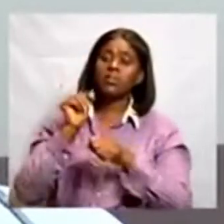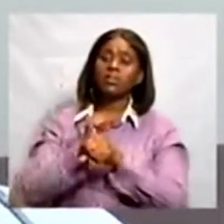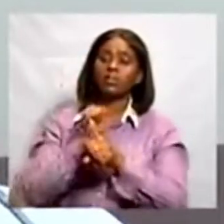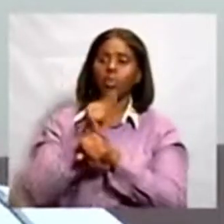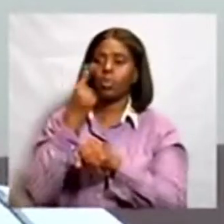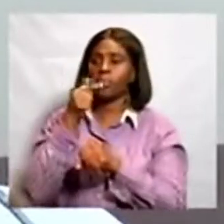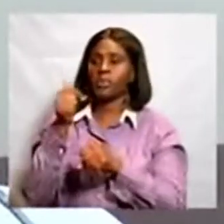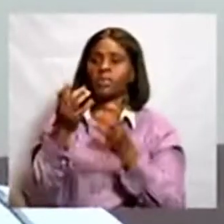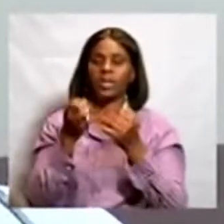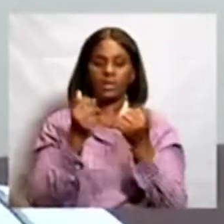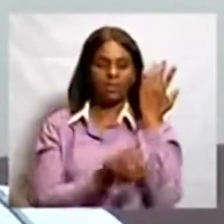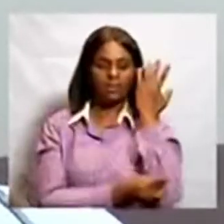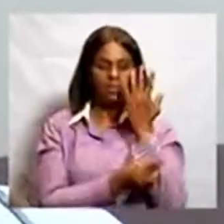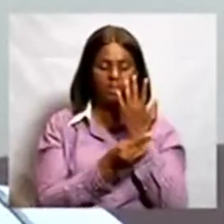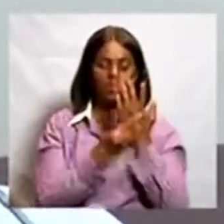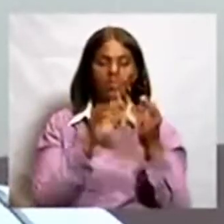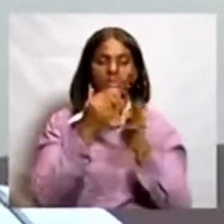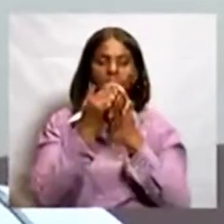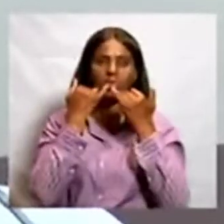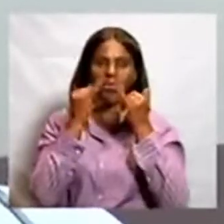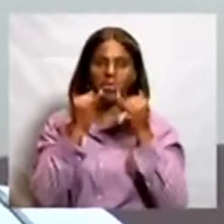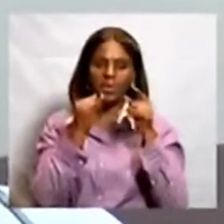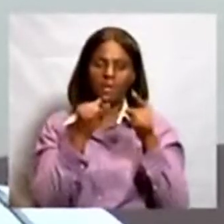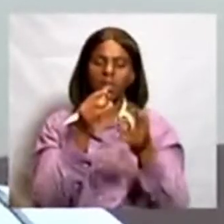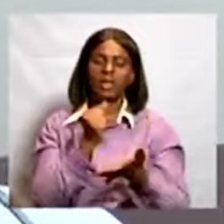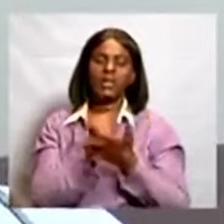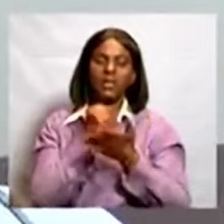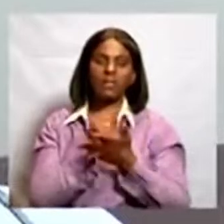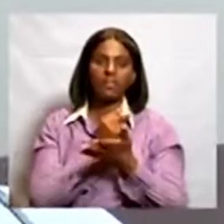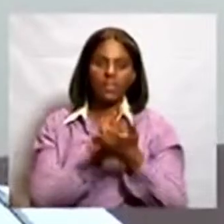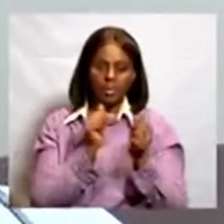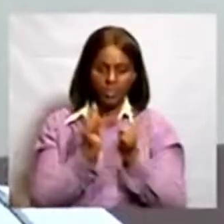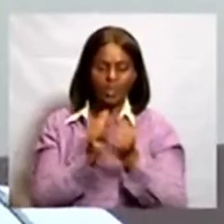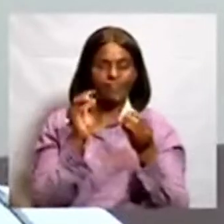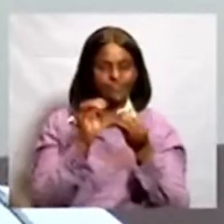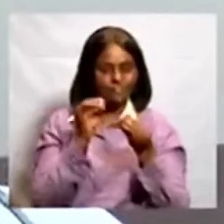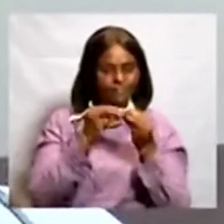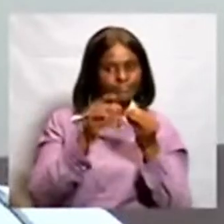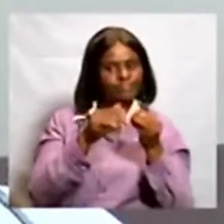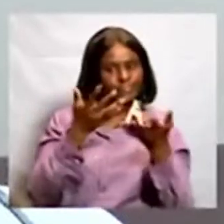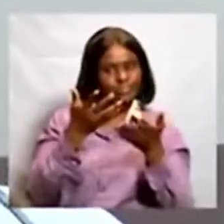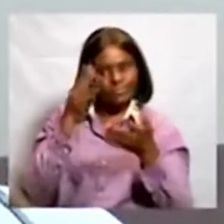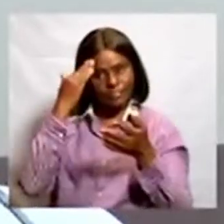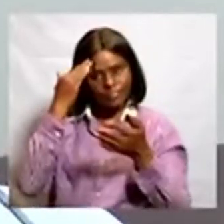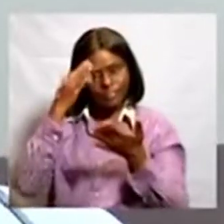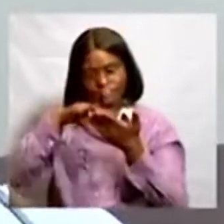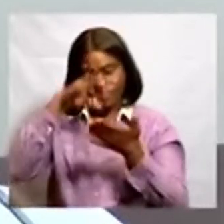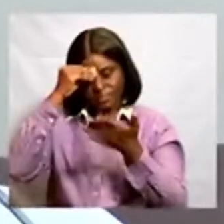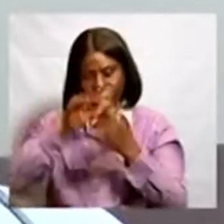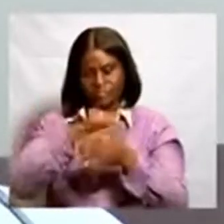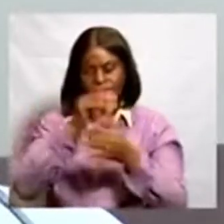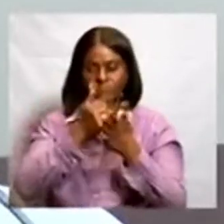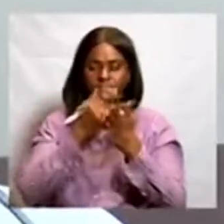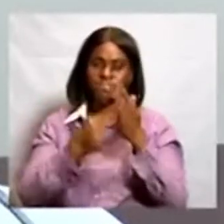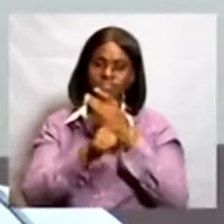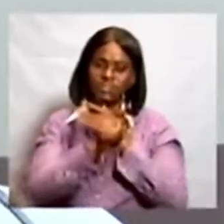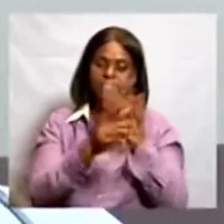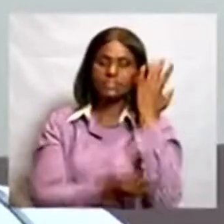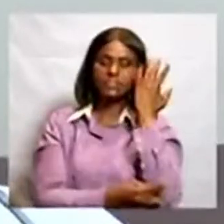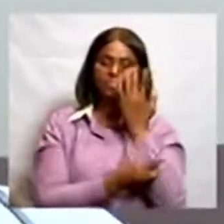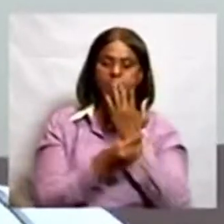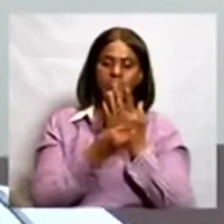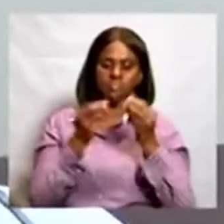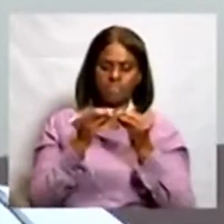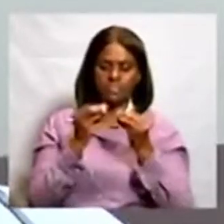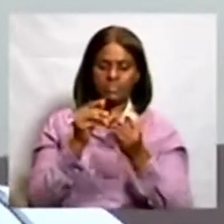us develop these databases. So this is to help us with mobility of learners. These frameworks have been developed